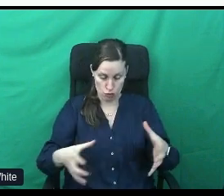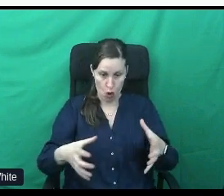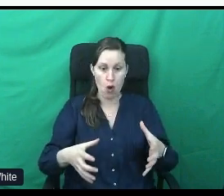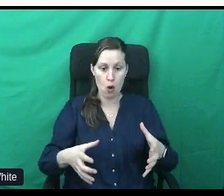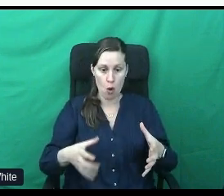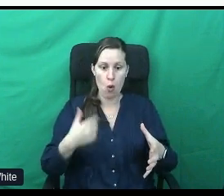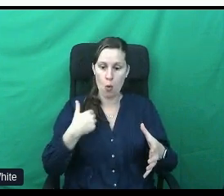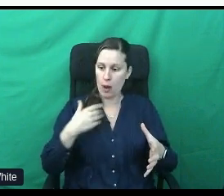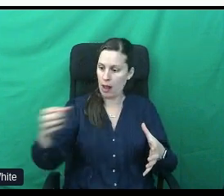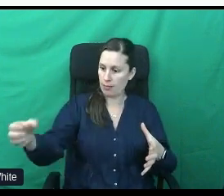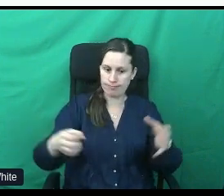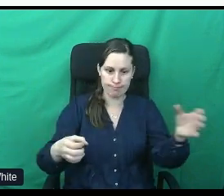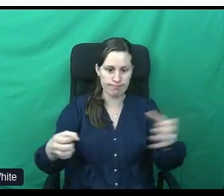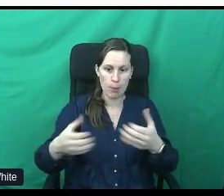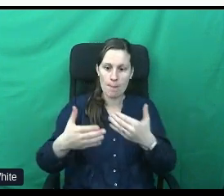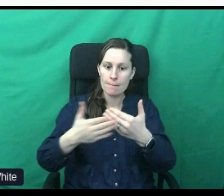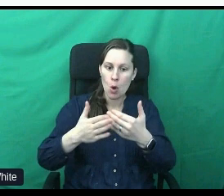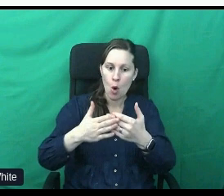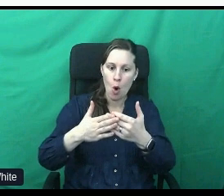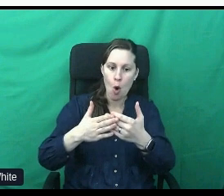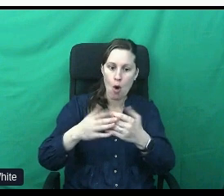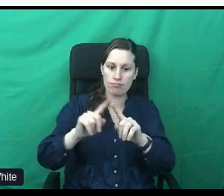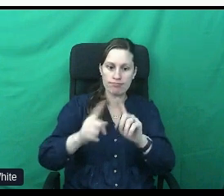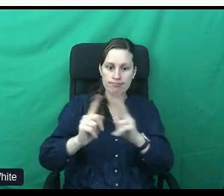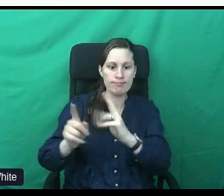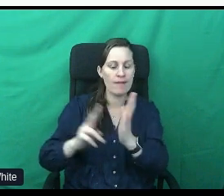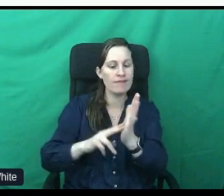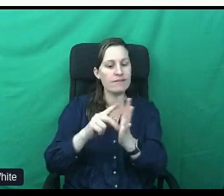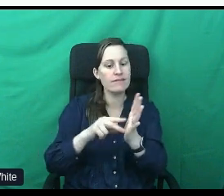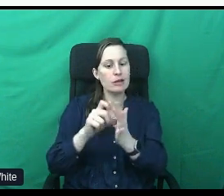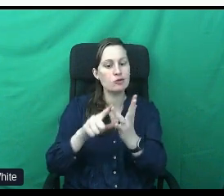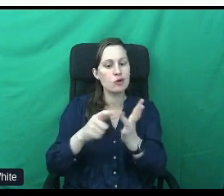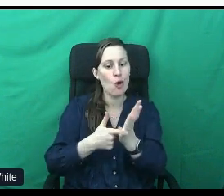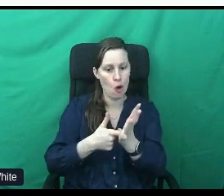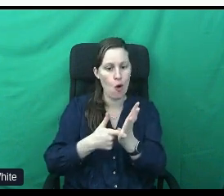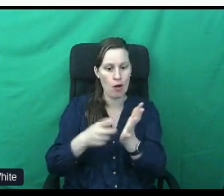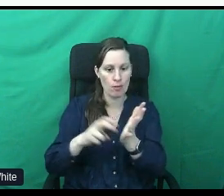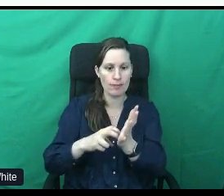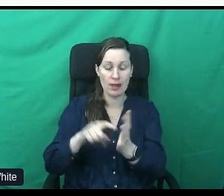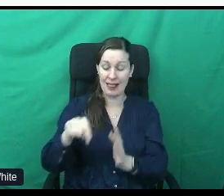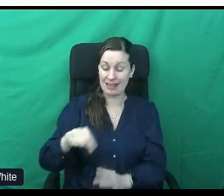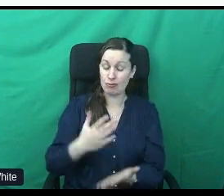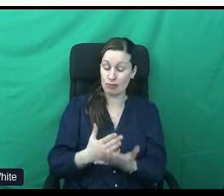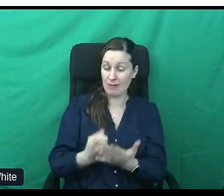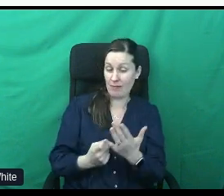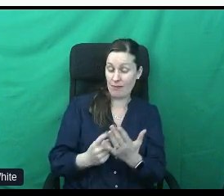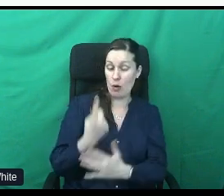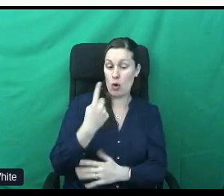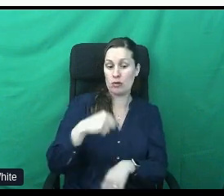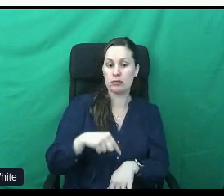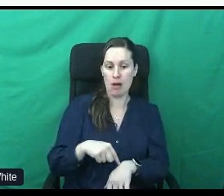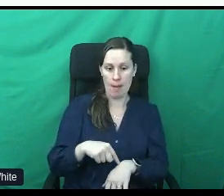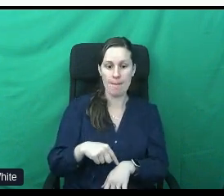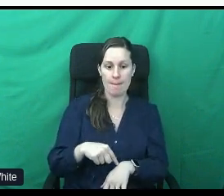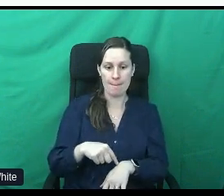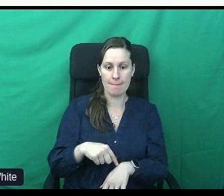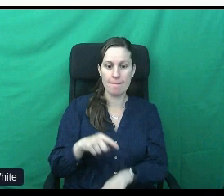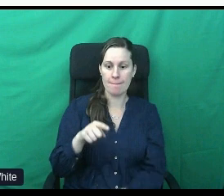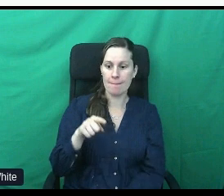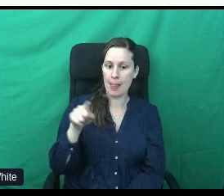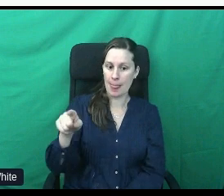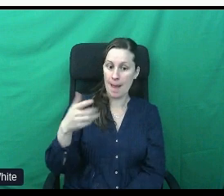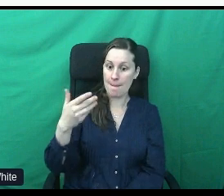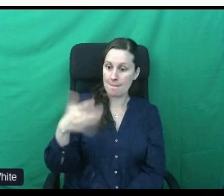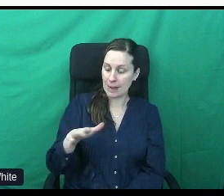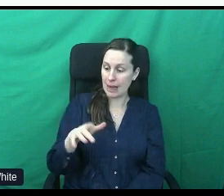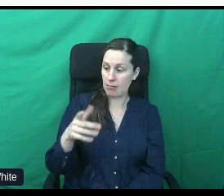vendors along the journey with us. So this is for the first time for a lot of our vendors, the only time they've had an organization push